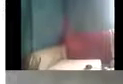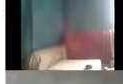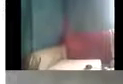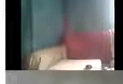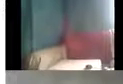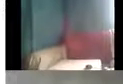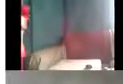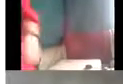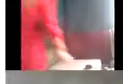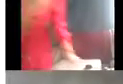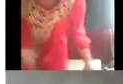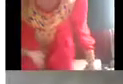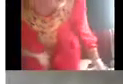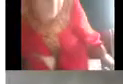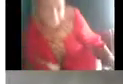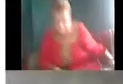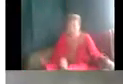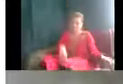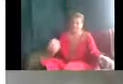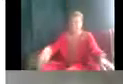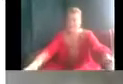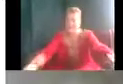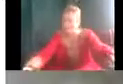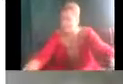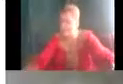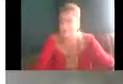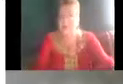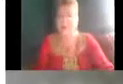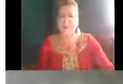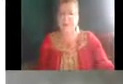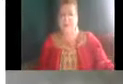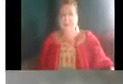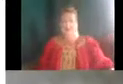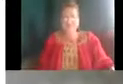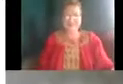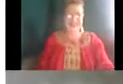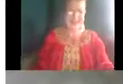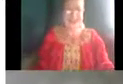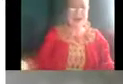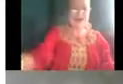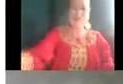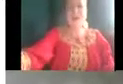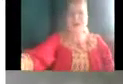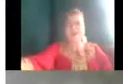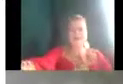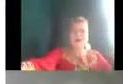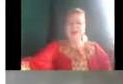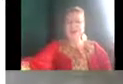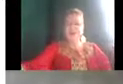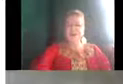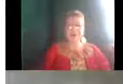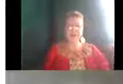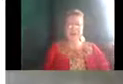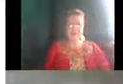well it's plugged in but unfortunately my son knocked the plug out of the wall um non